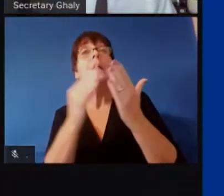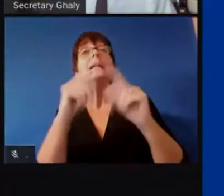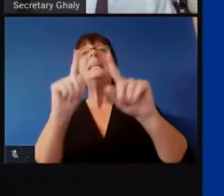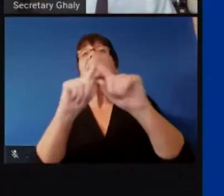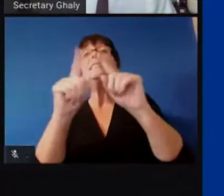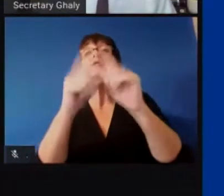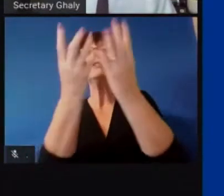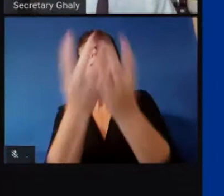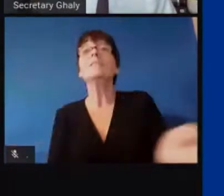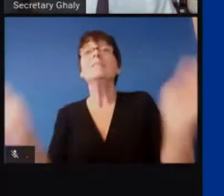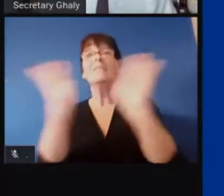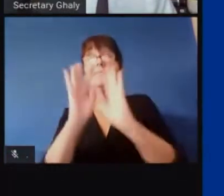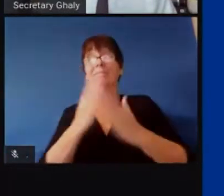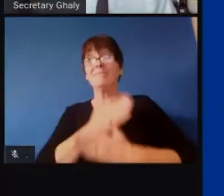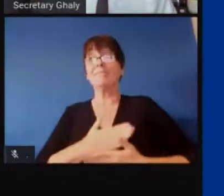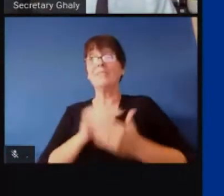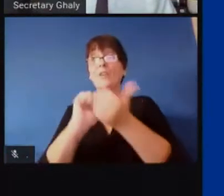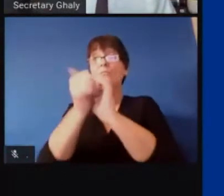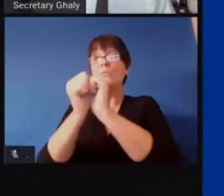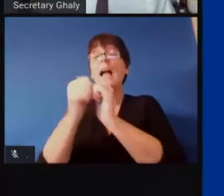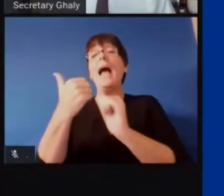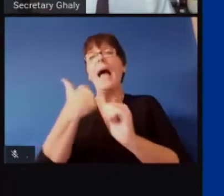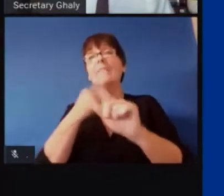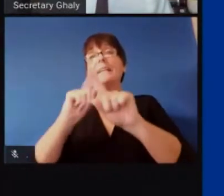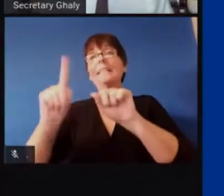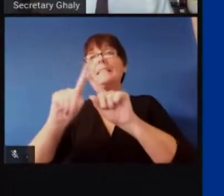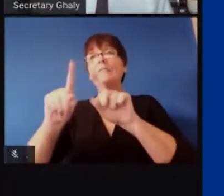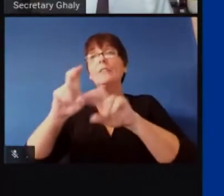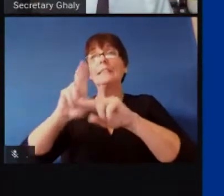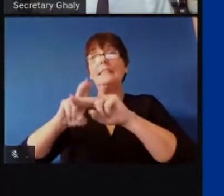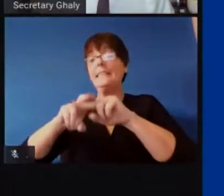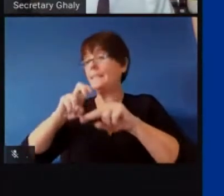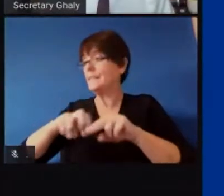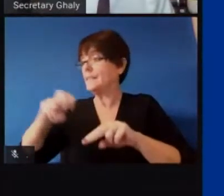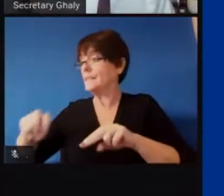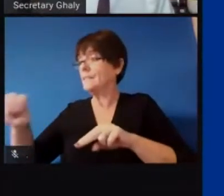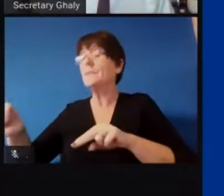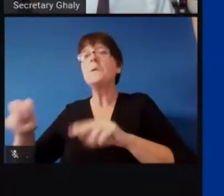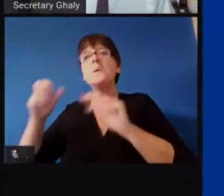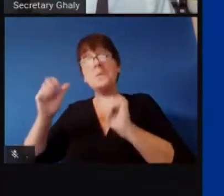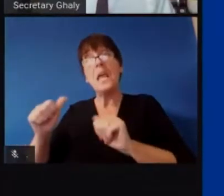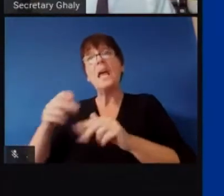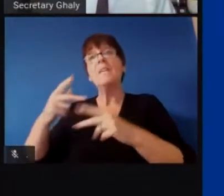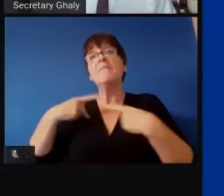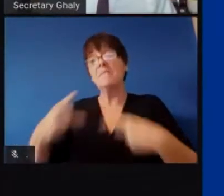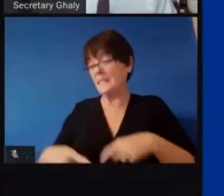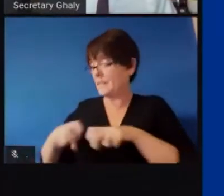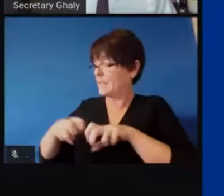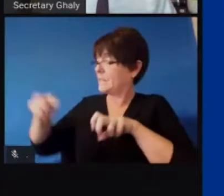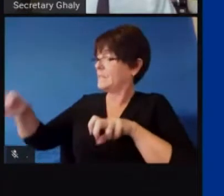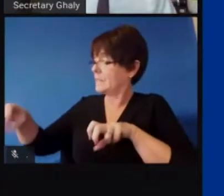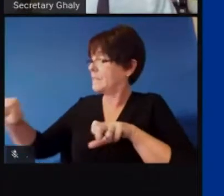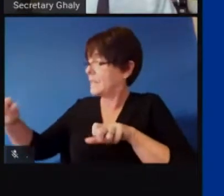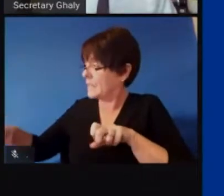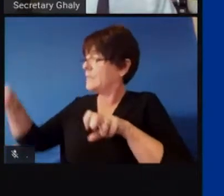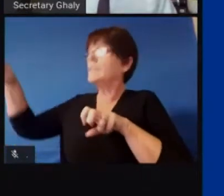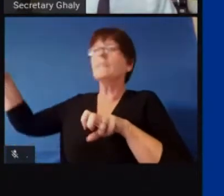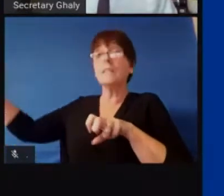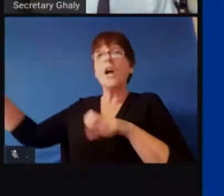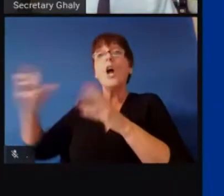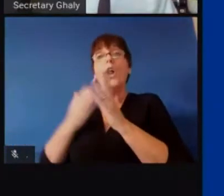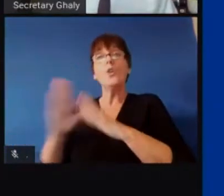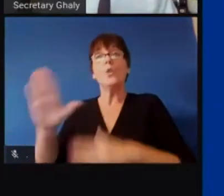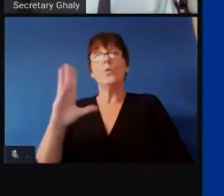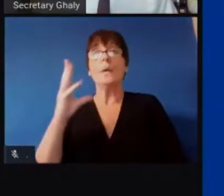for example, having pre-assigned seating that is physically distanced and maintained throughout the entire